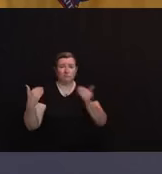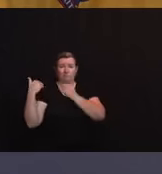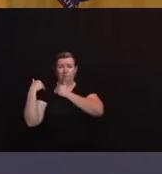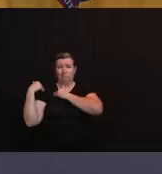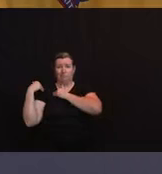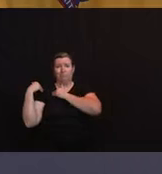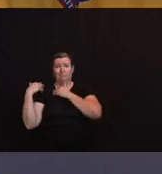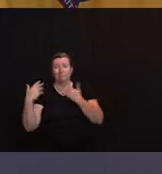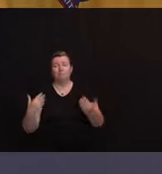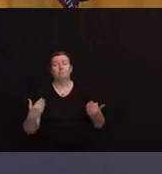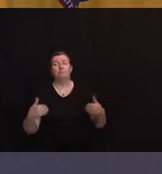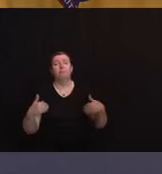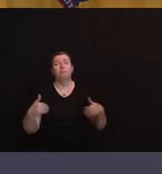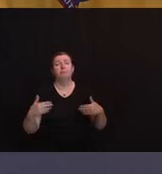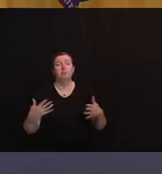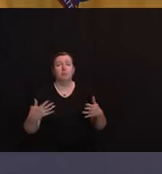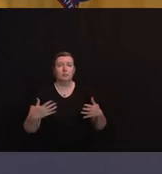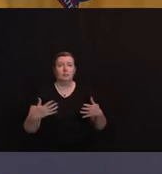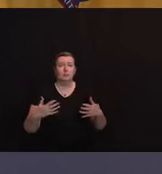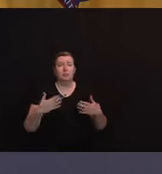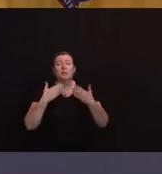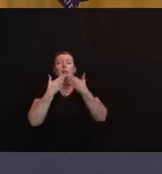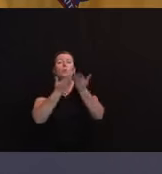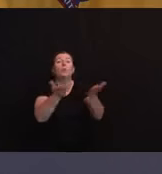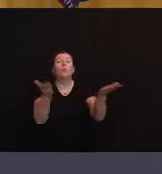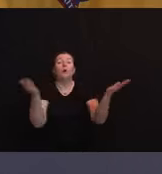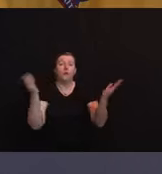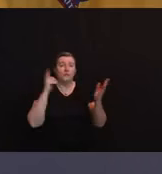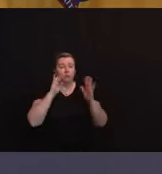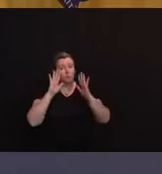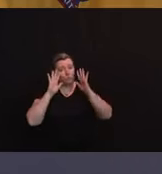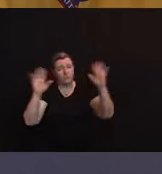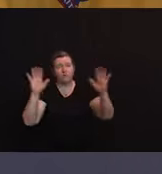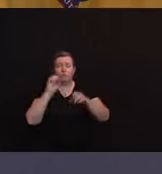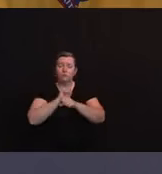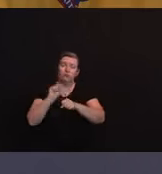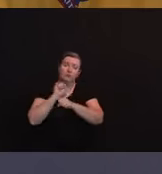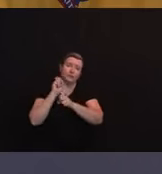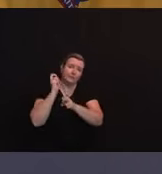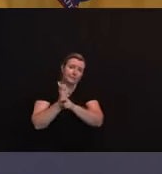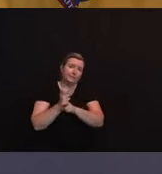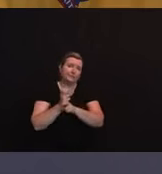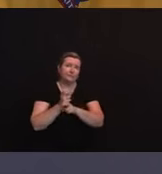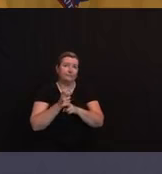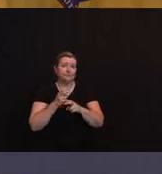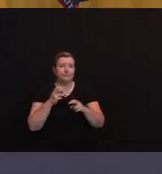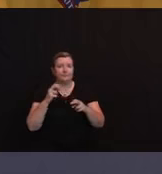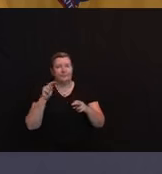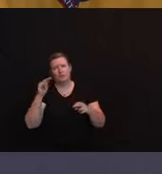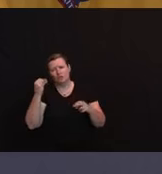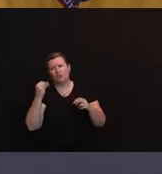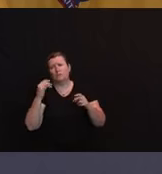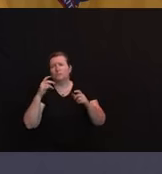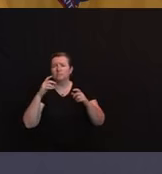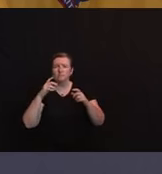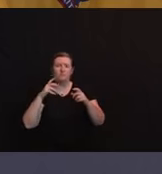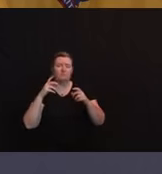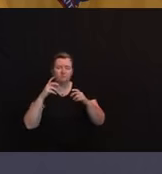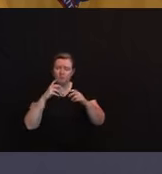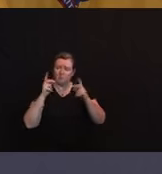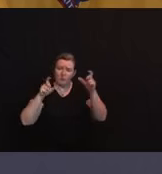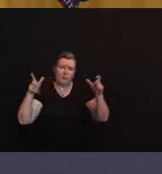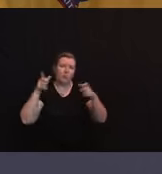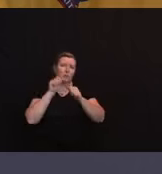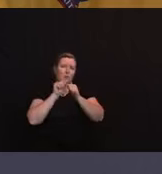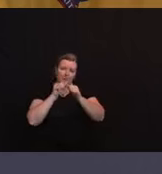thank you, everybody, for everything you have done, by the millions of you. Keep up the great work. Please stay